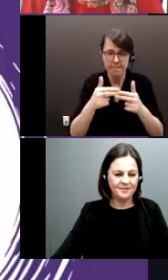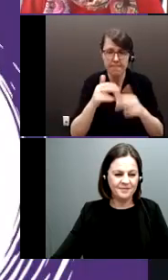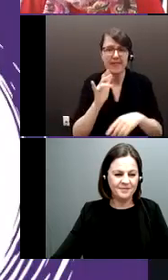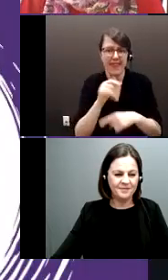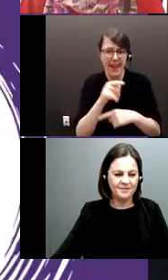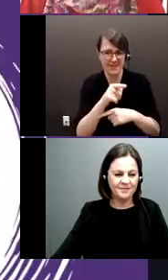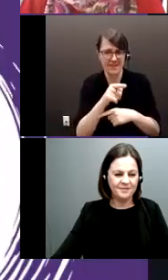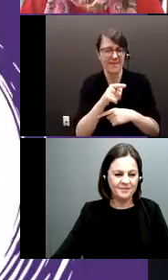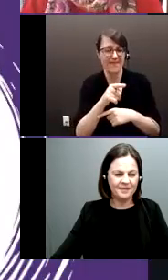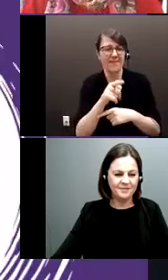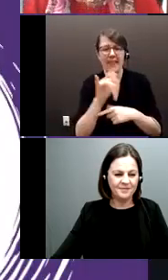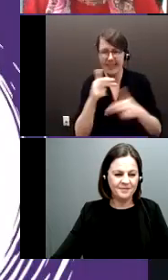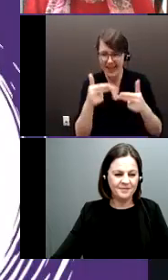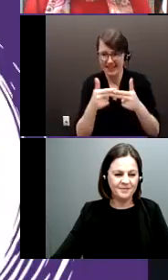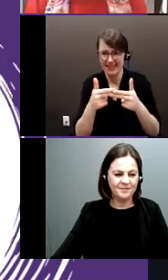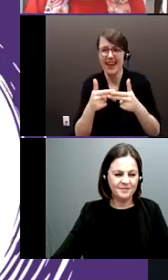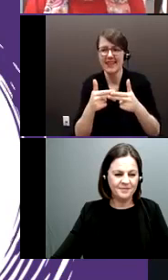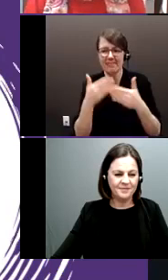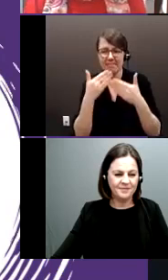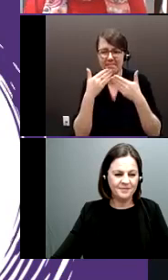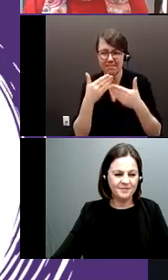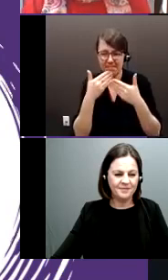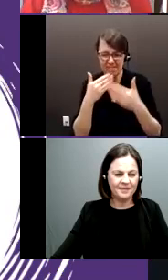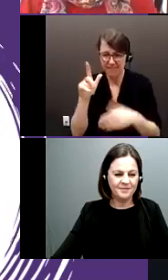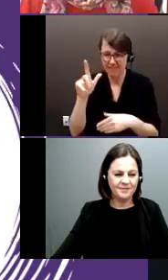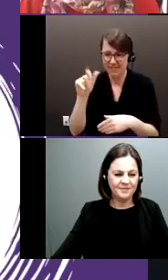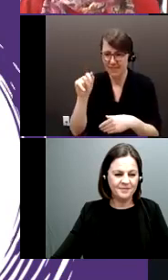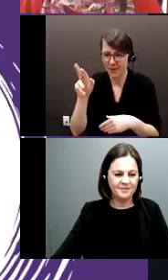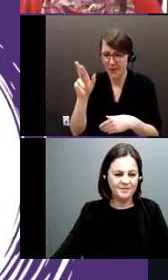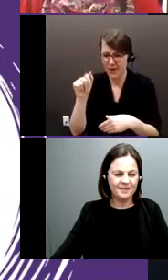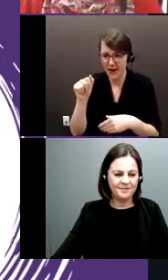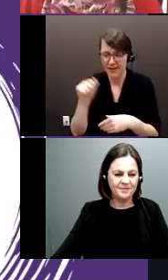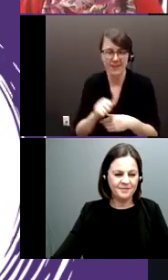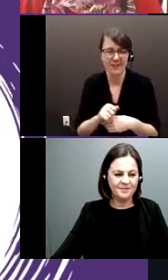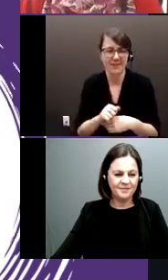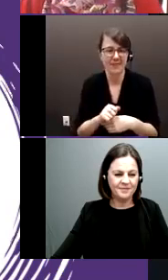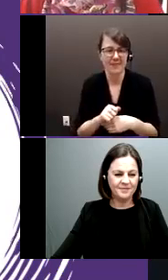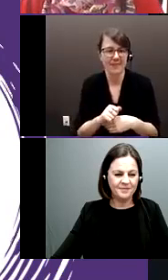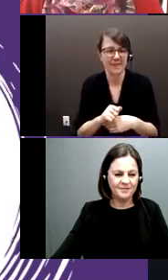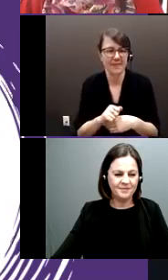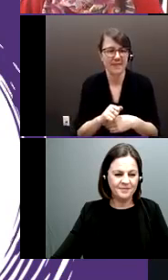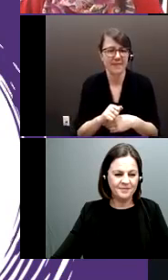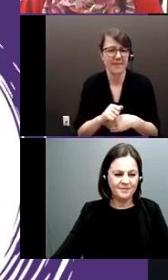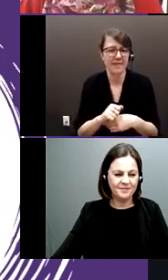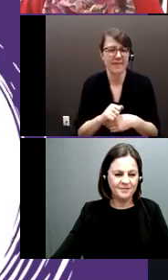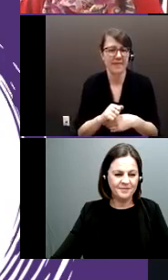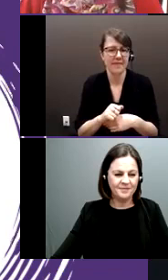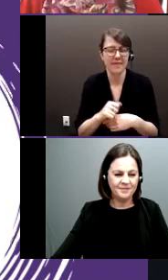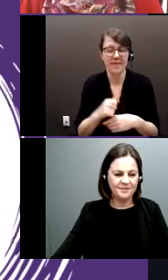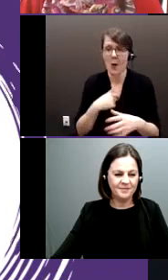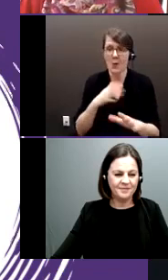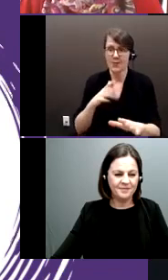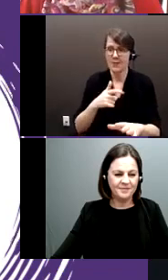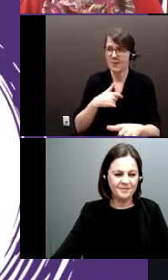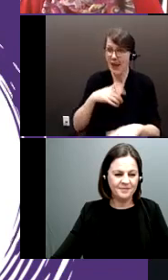Yes, that was the one I was looking for. Thank you very much, Laura. I should not only take a moment at this time to not only thank Laura